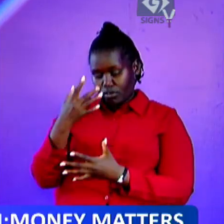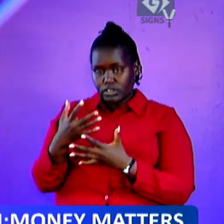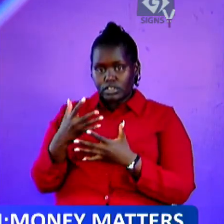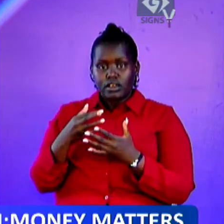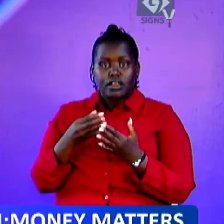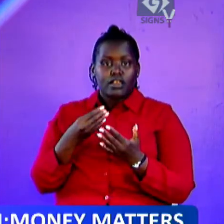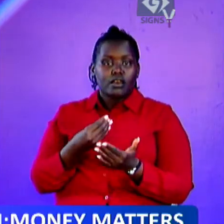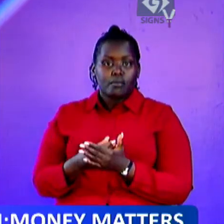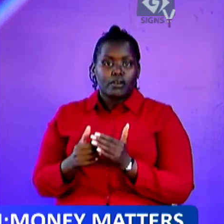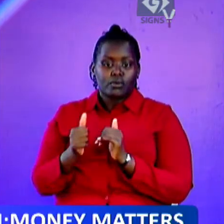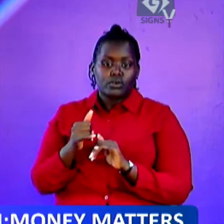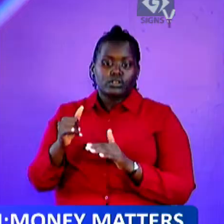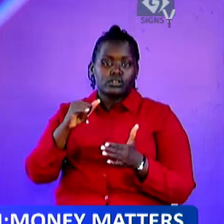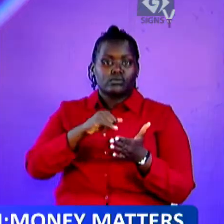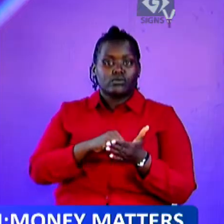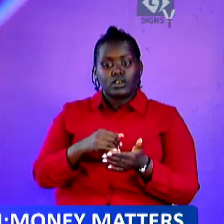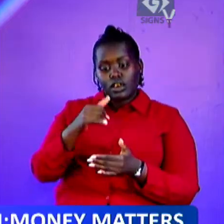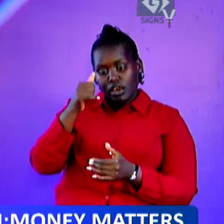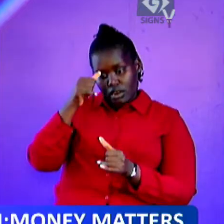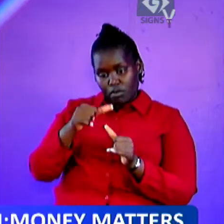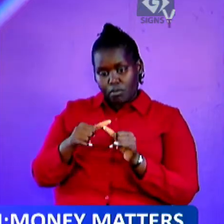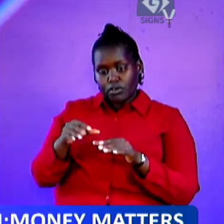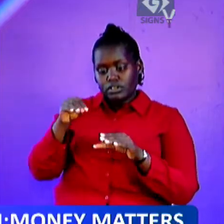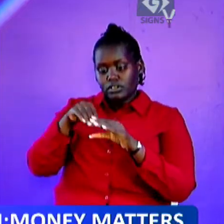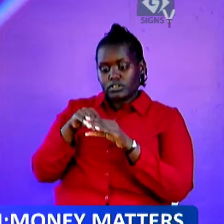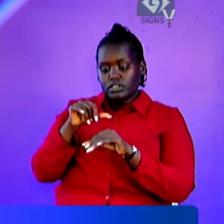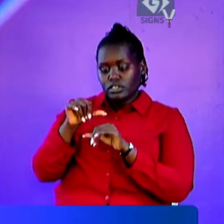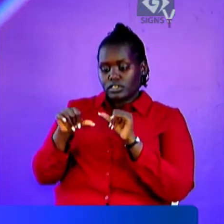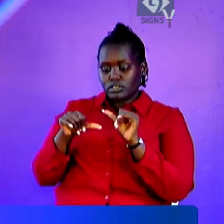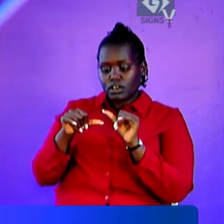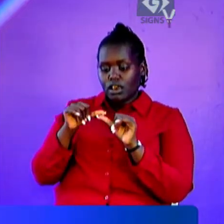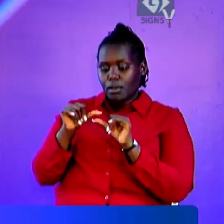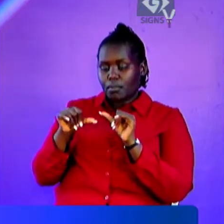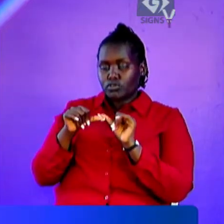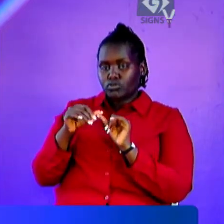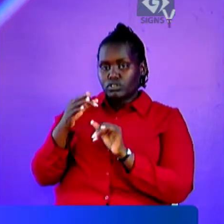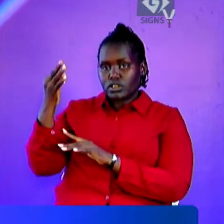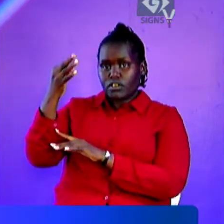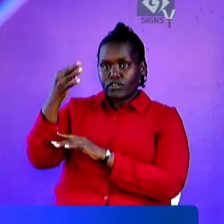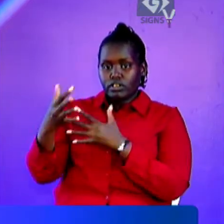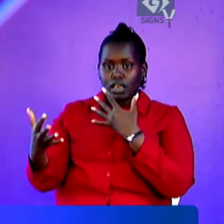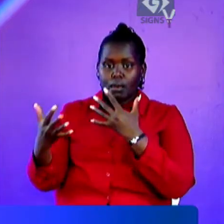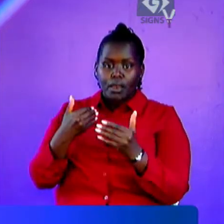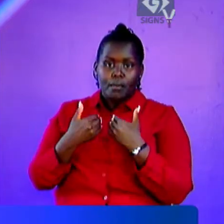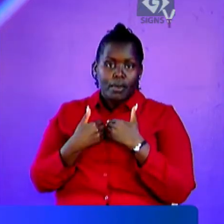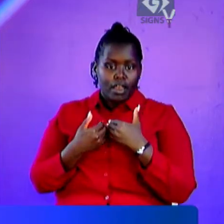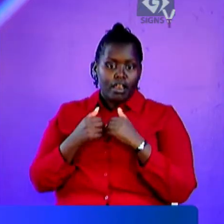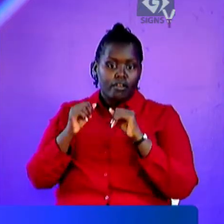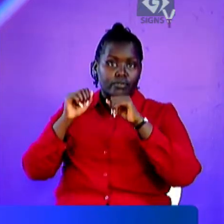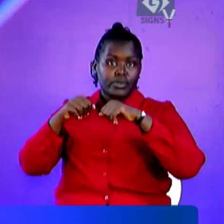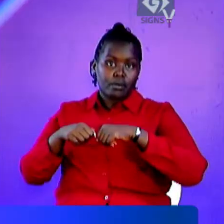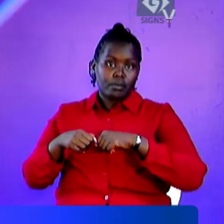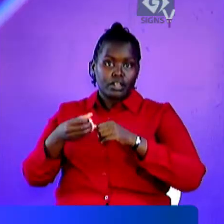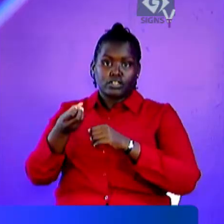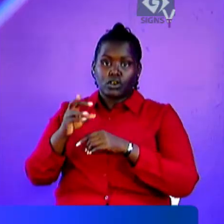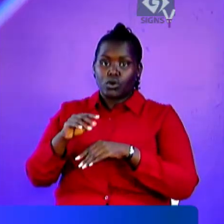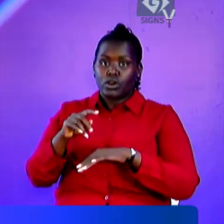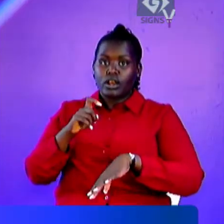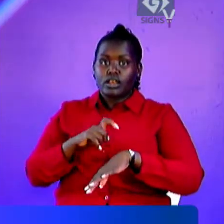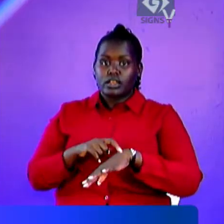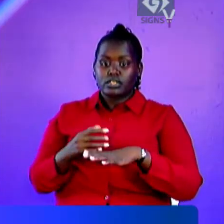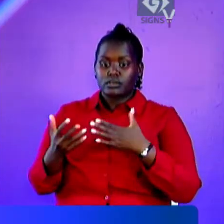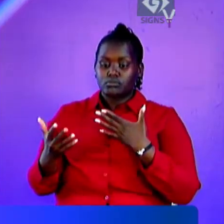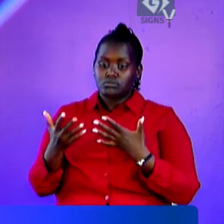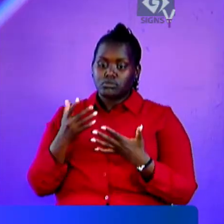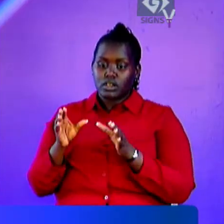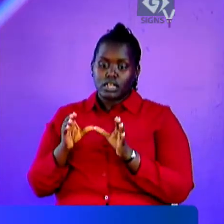are involved. And remember, investing is all about the future. Okay? We may not have the capacity or even the time to analyze these